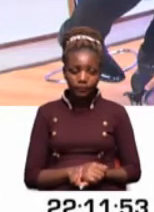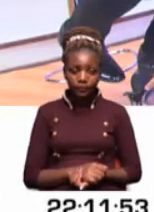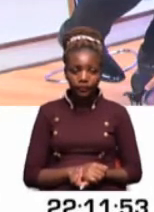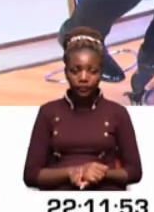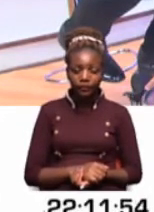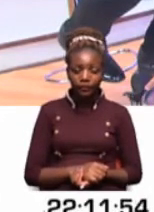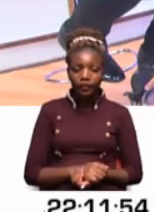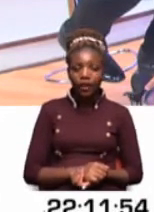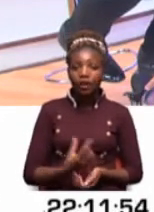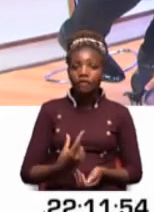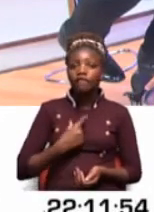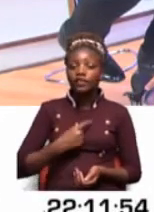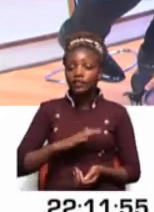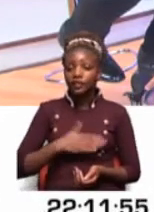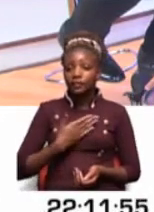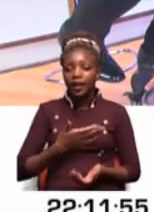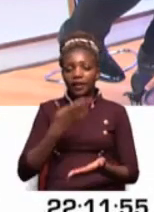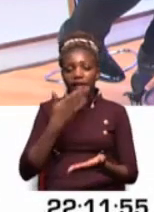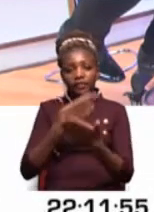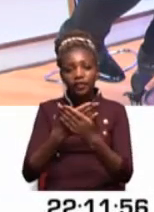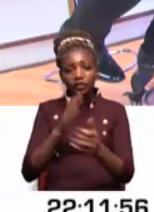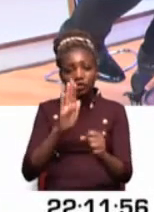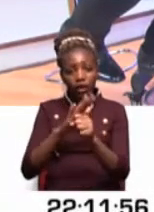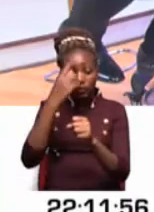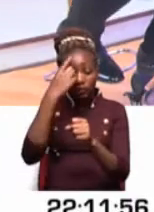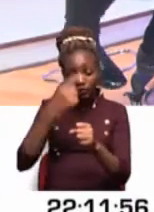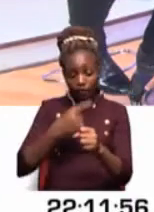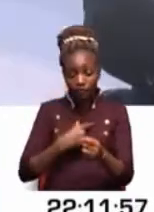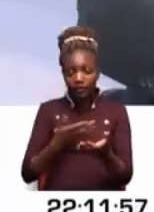Adera, Benjamin Dolo, thank you for making time. Honorable for us. Benji